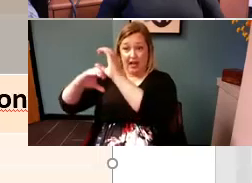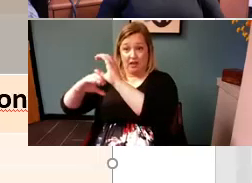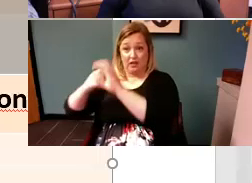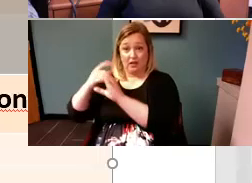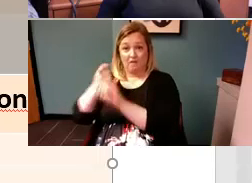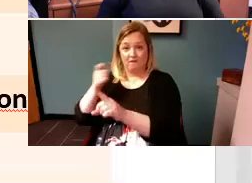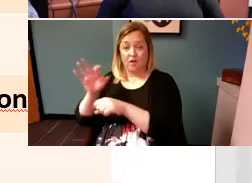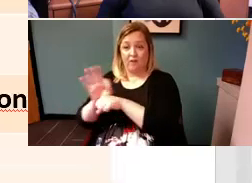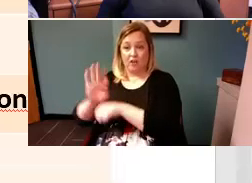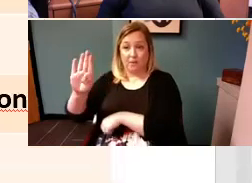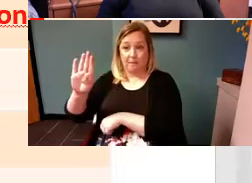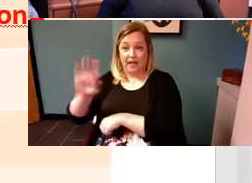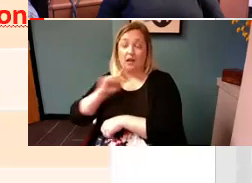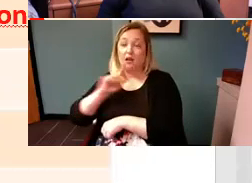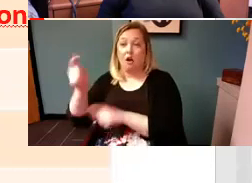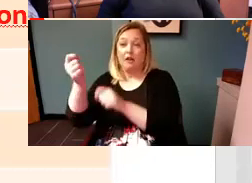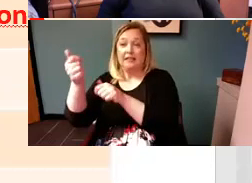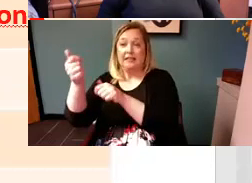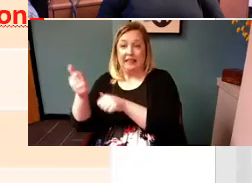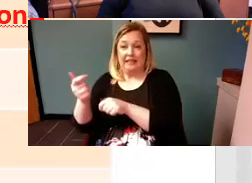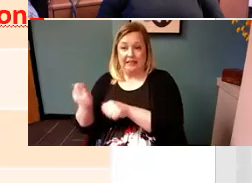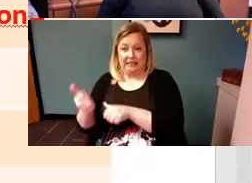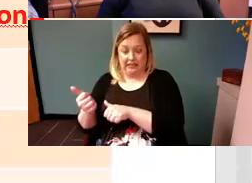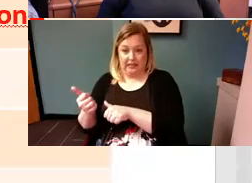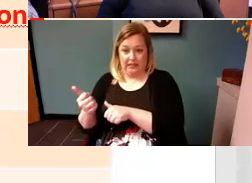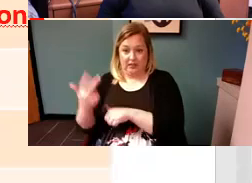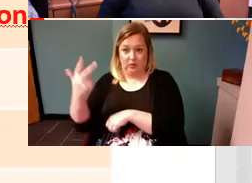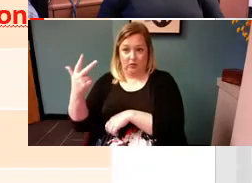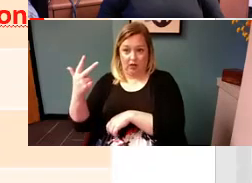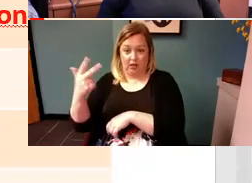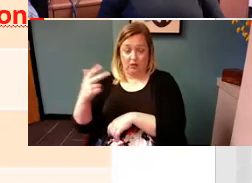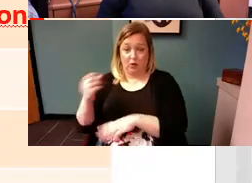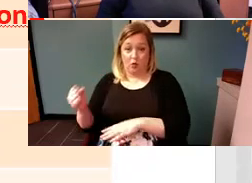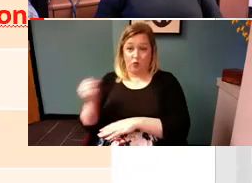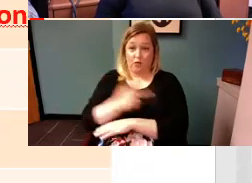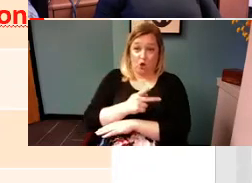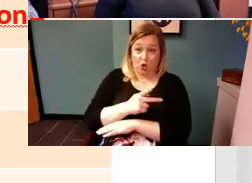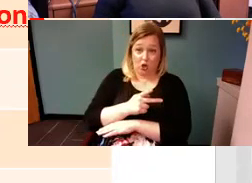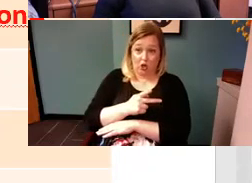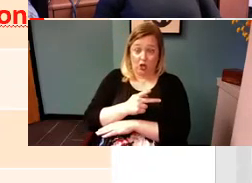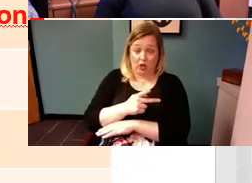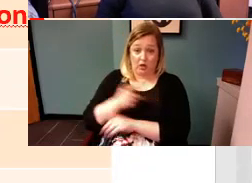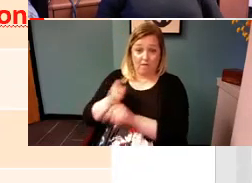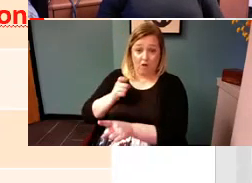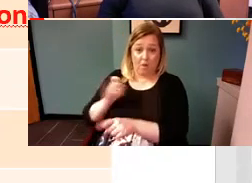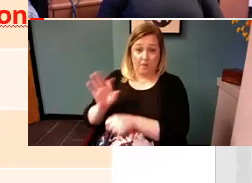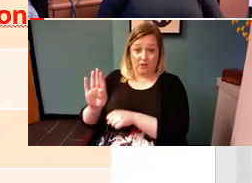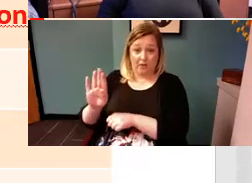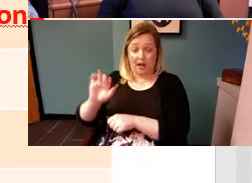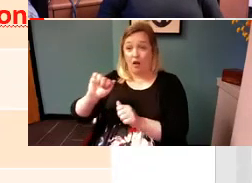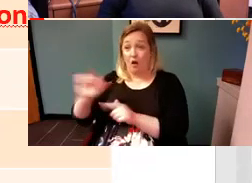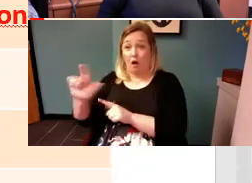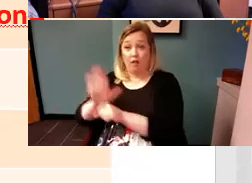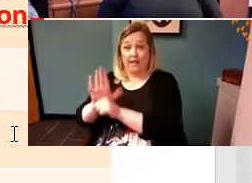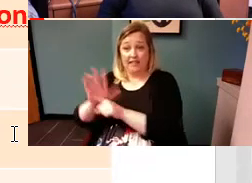are deleted from the stack. So when we return from this function, function B, all of those variables for B1, B2, B3